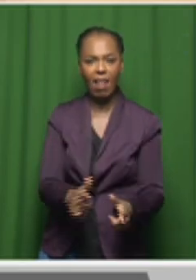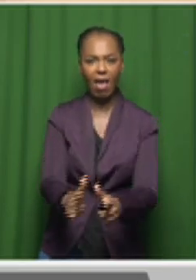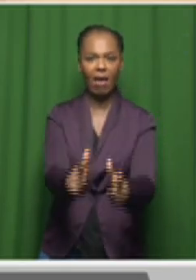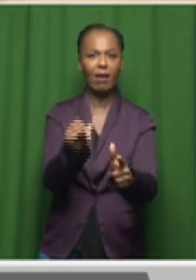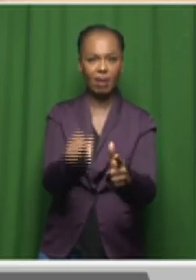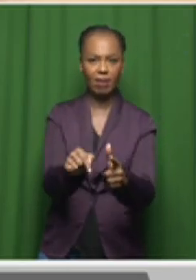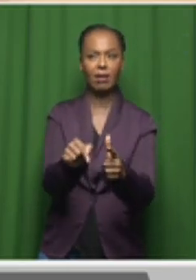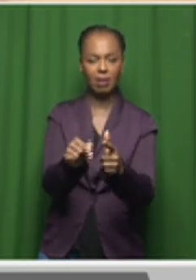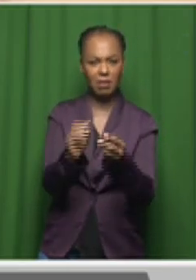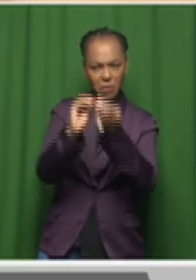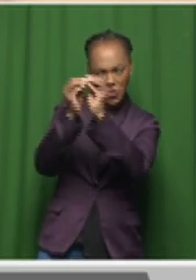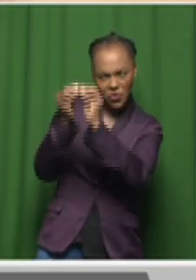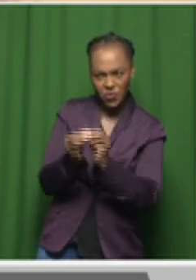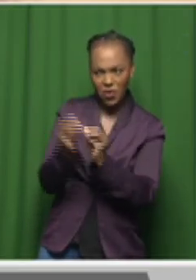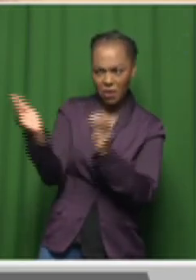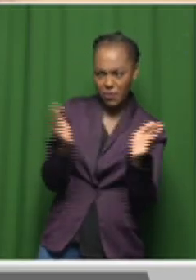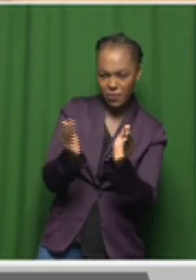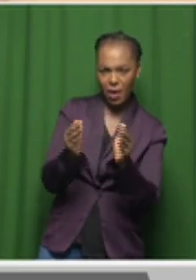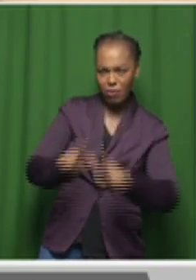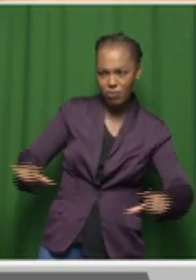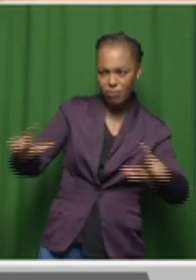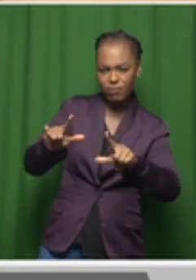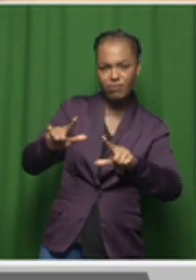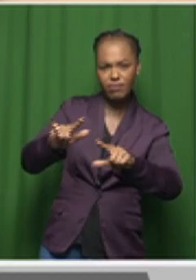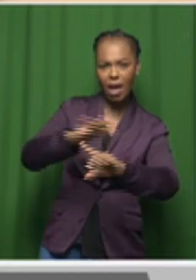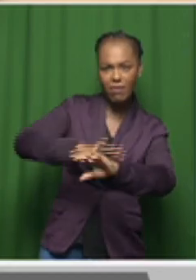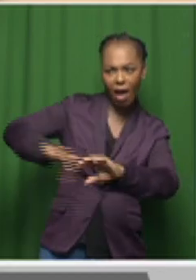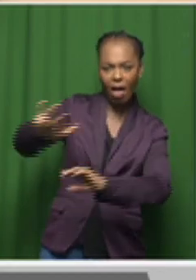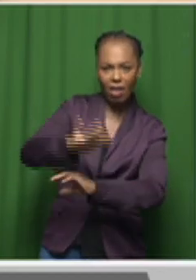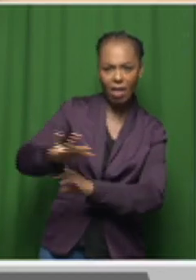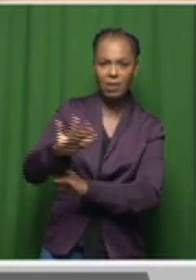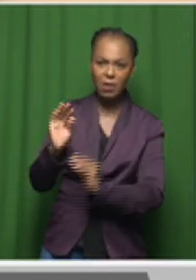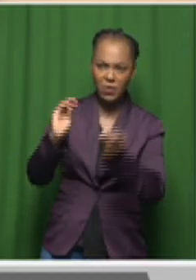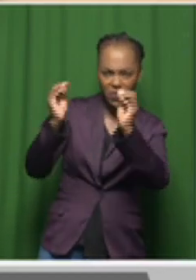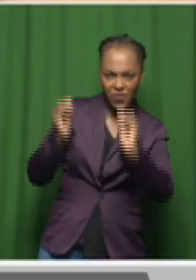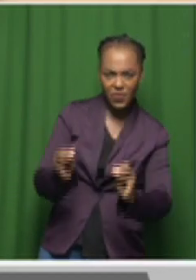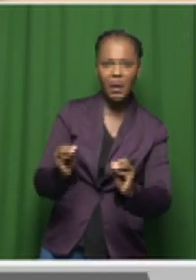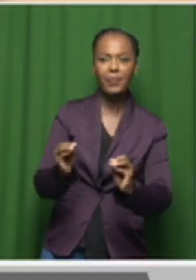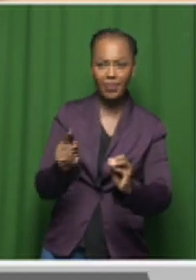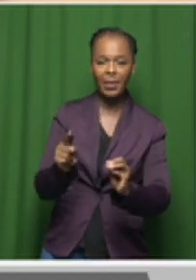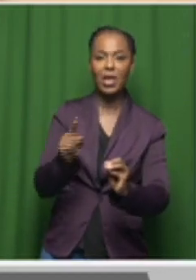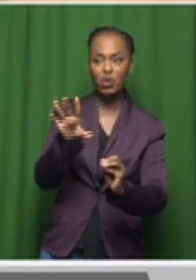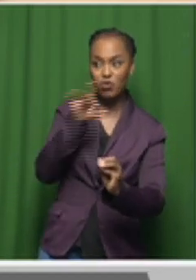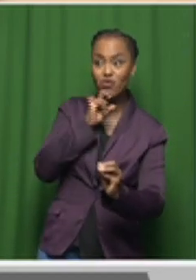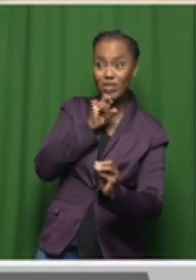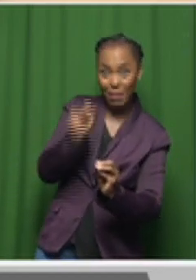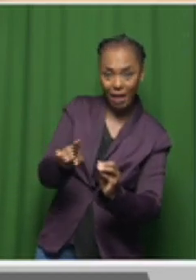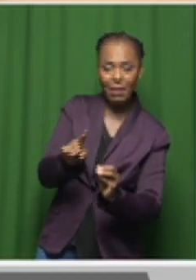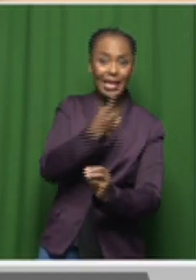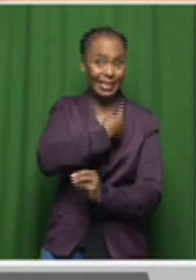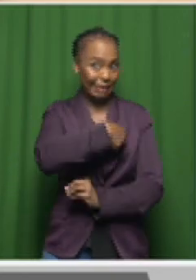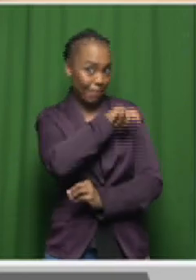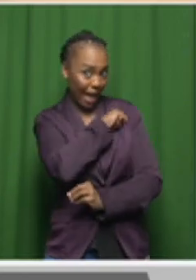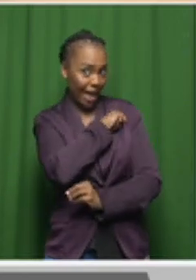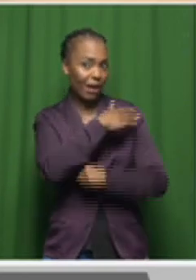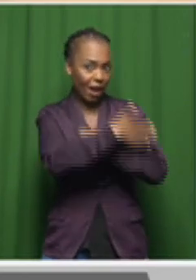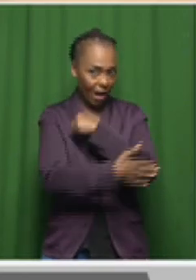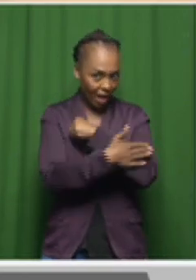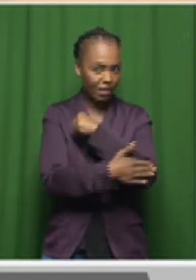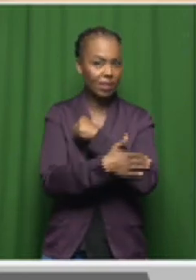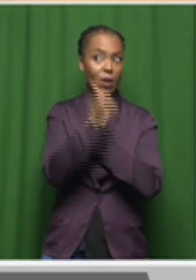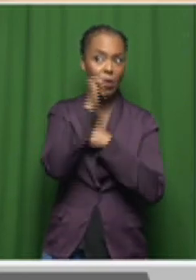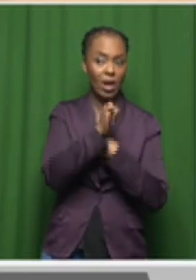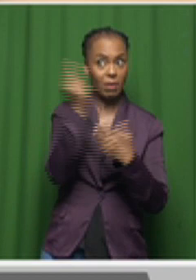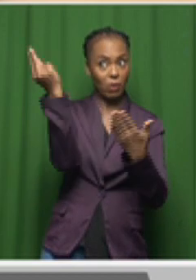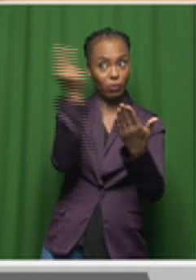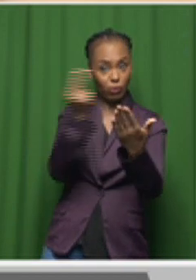for corporations and for banks and boardrooms and things. And in Spain, what I've done is I've kind of abandoned that, and